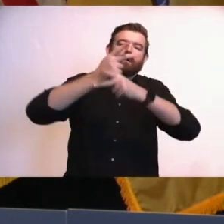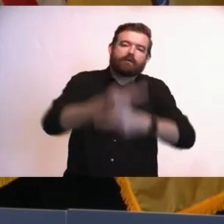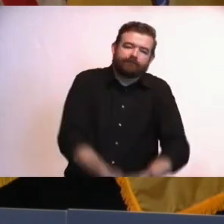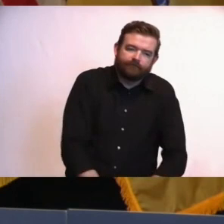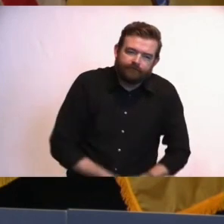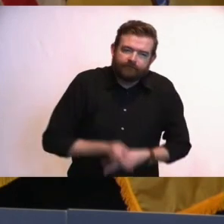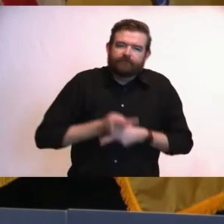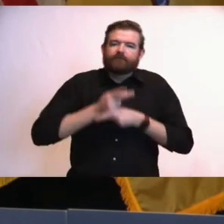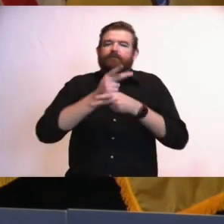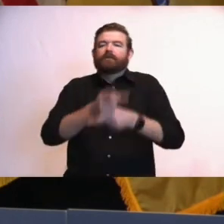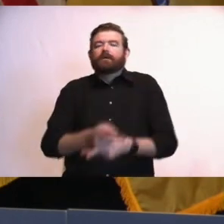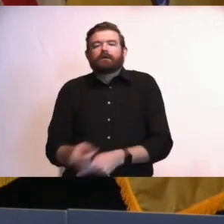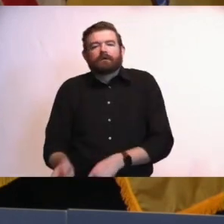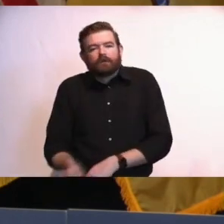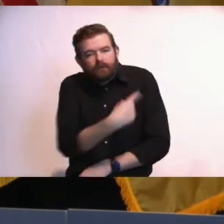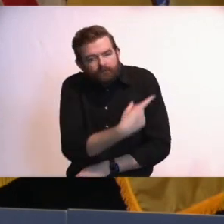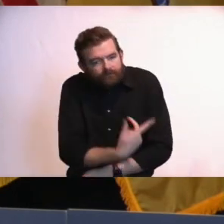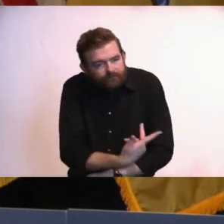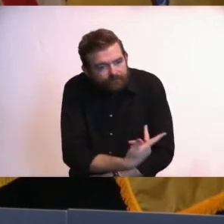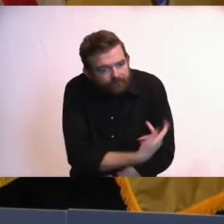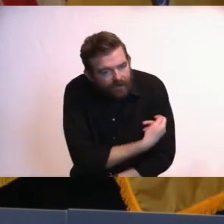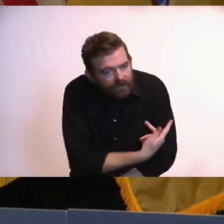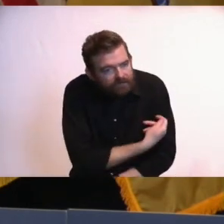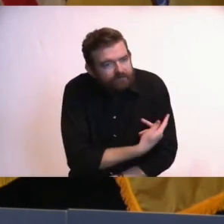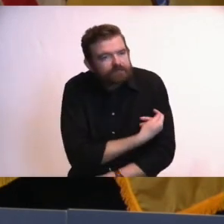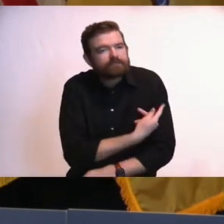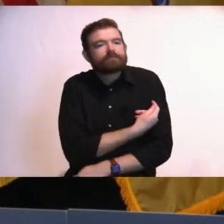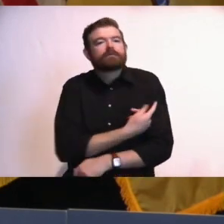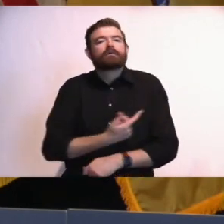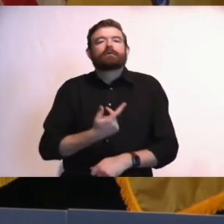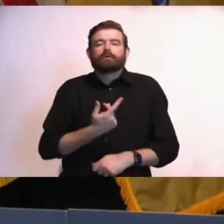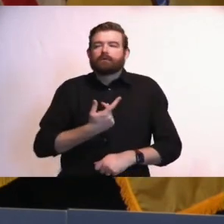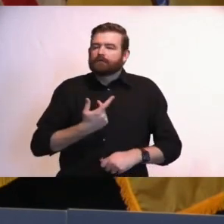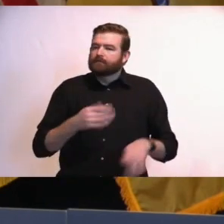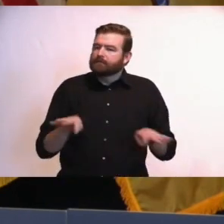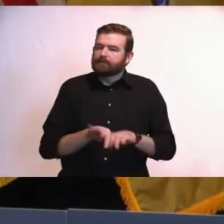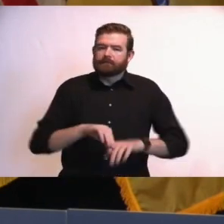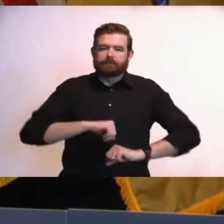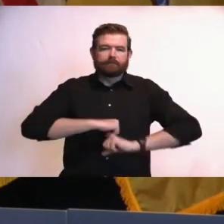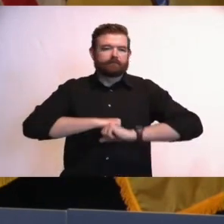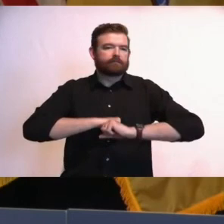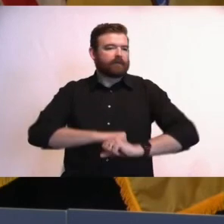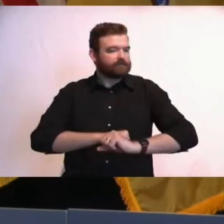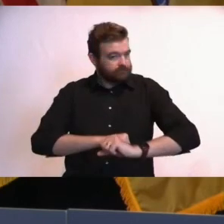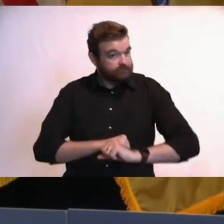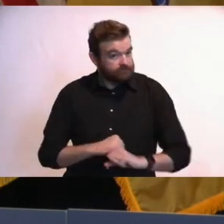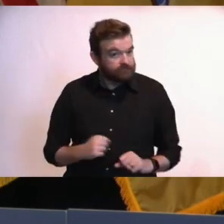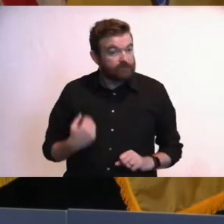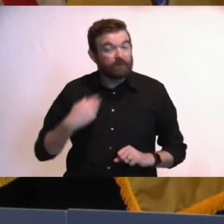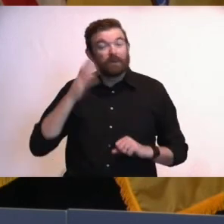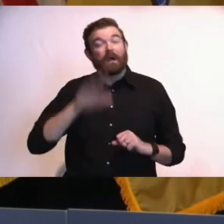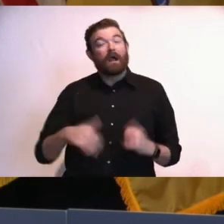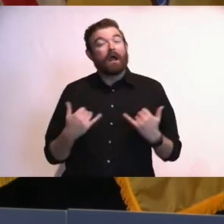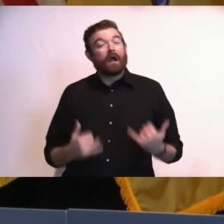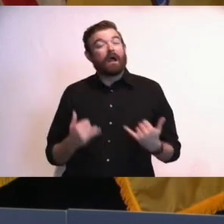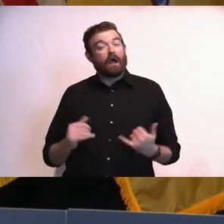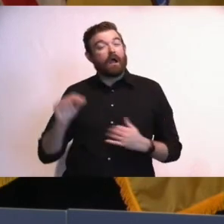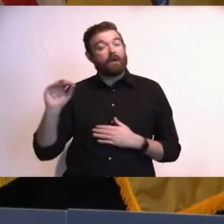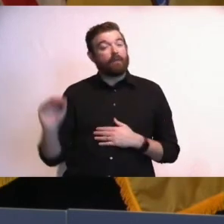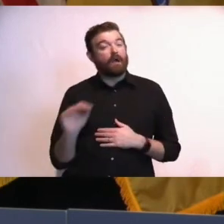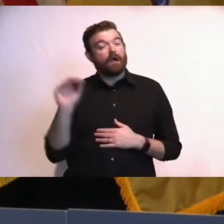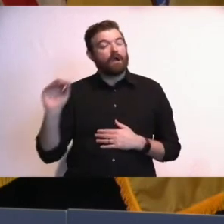to, keep up protection in the community, because we know that also now that Omicron has some level